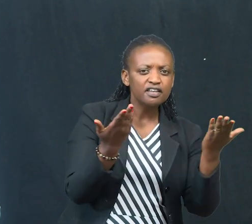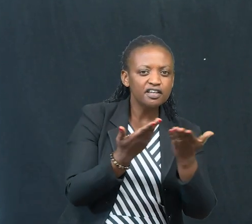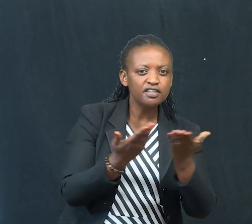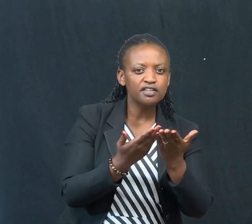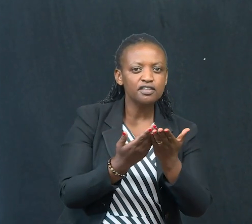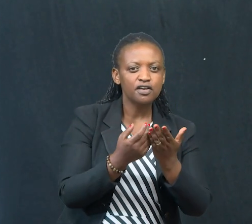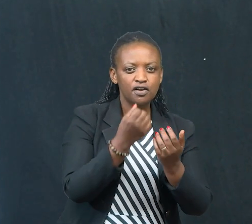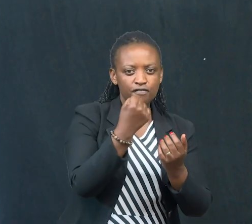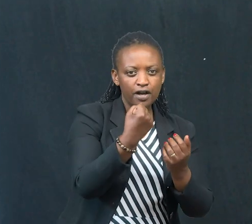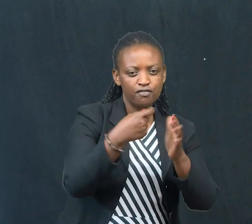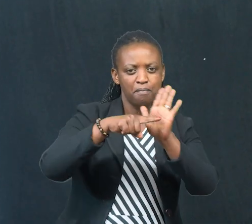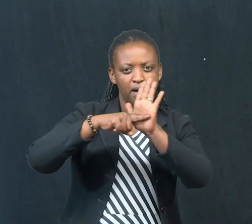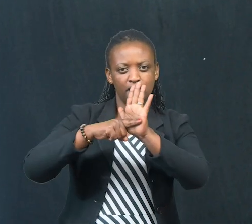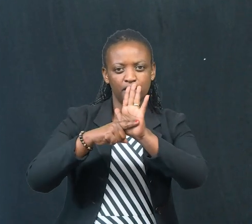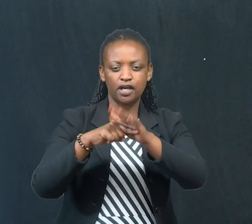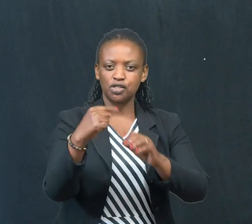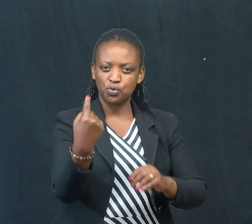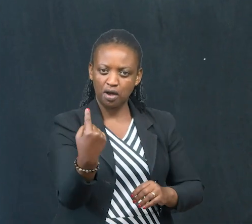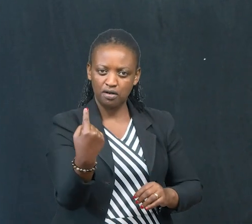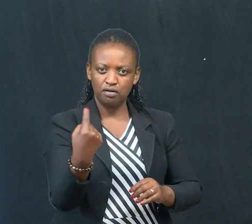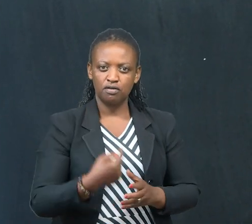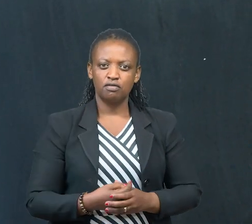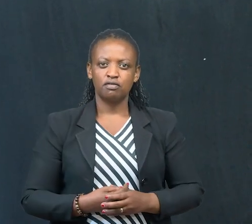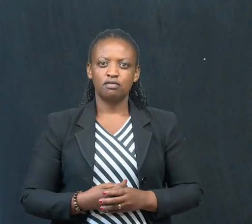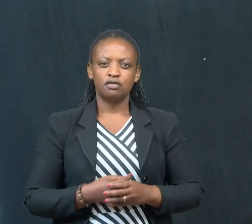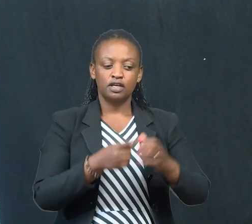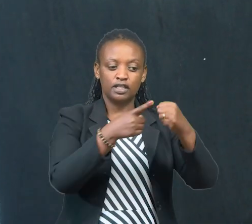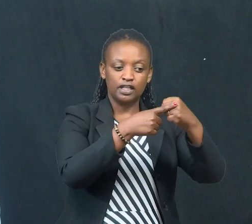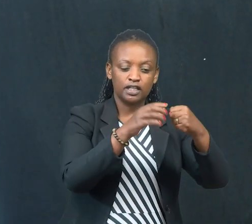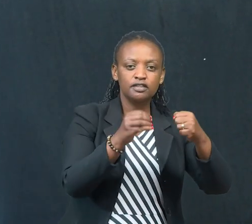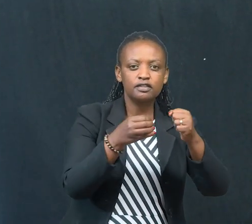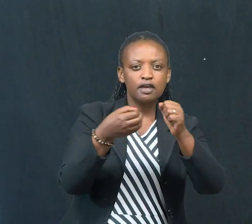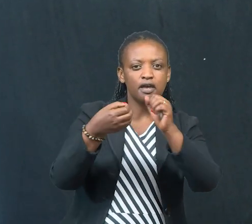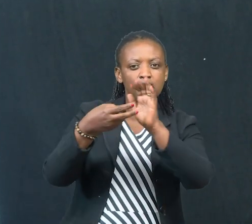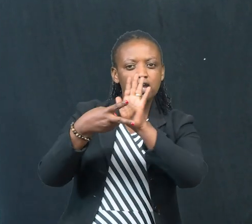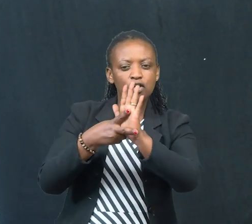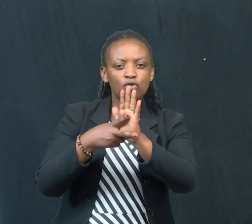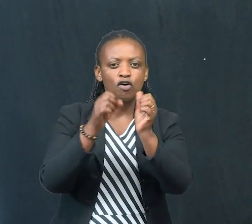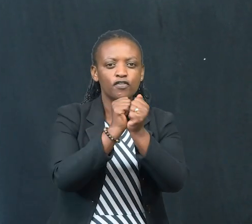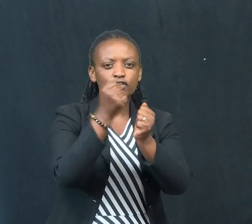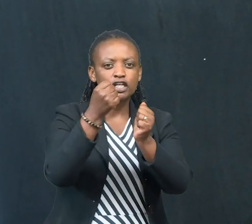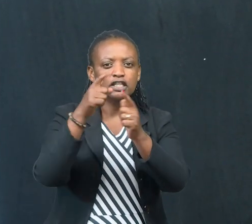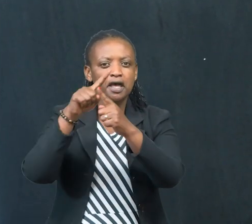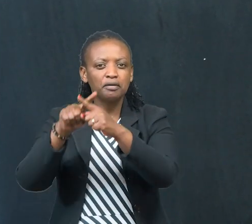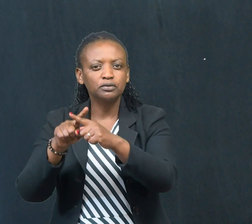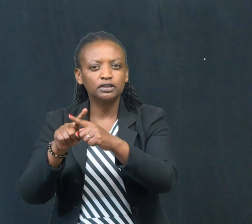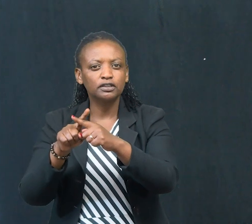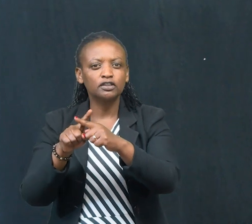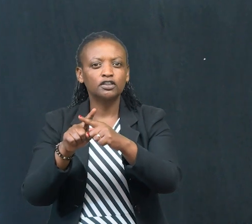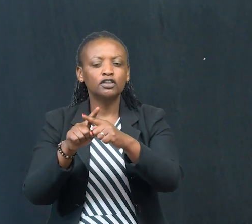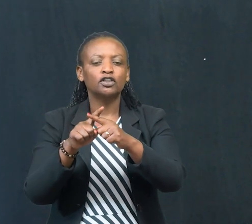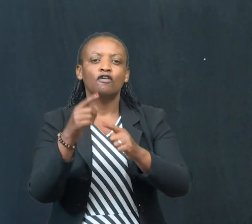any is 5 minus, so 60 is equal to 15